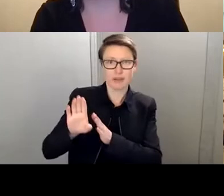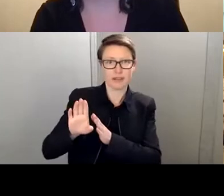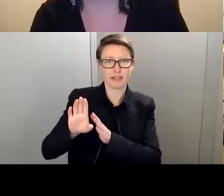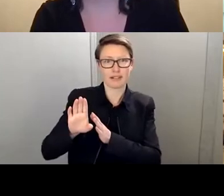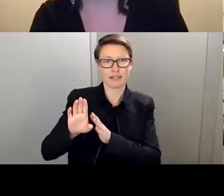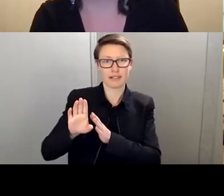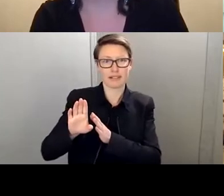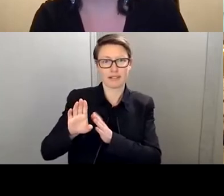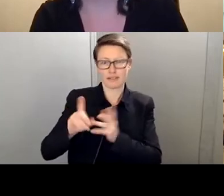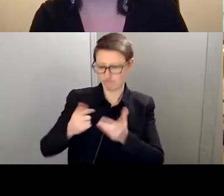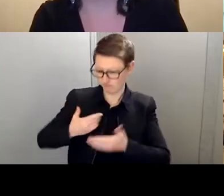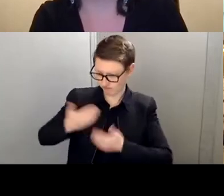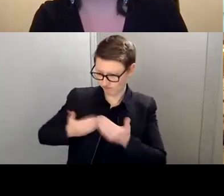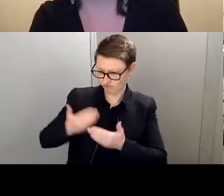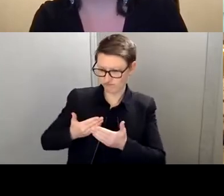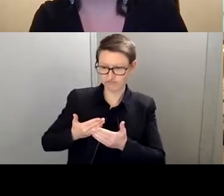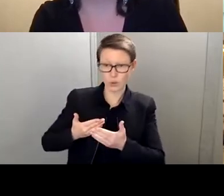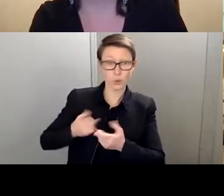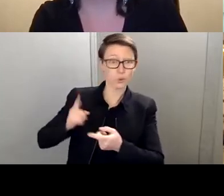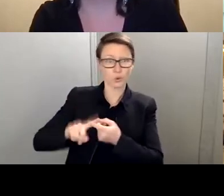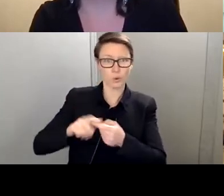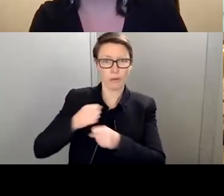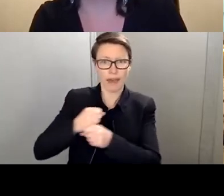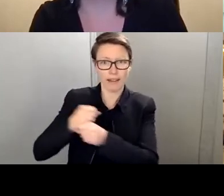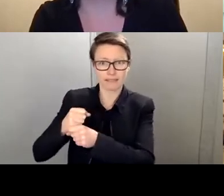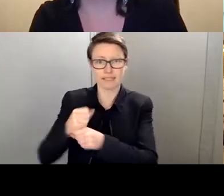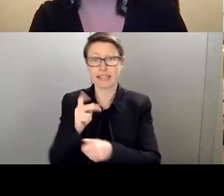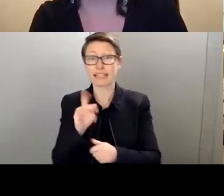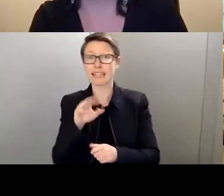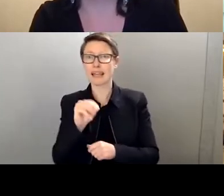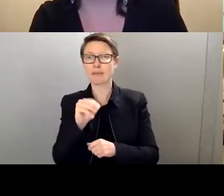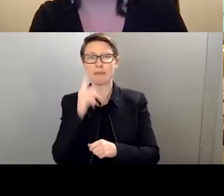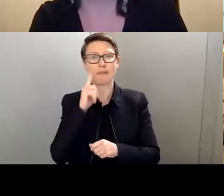that are in production, and Kim in the casting pipeline. Can you